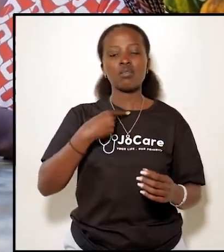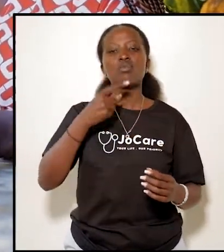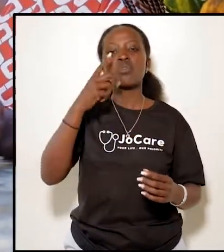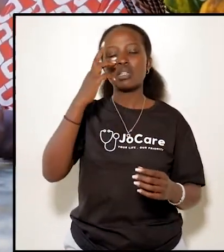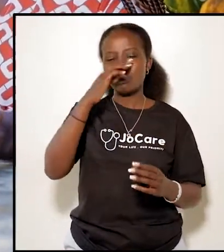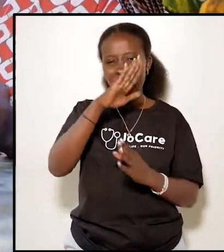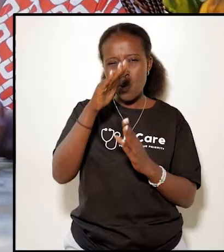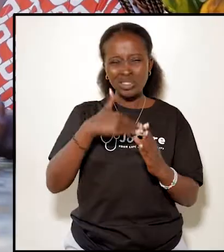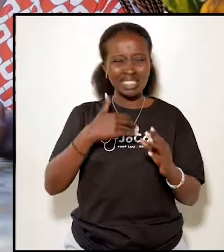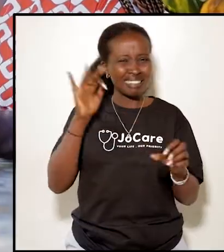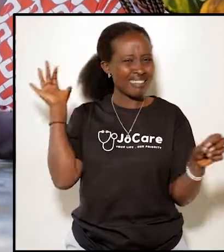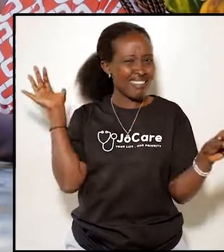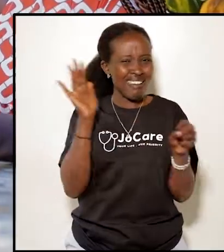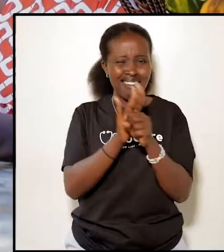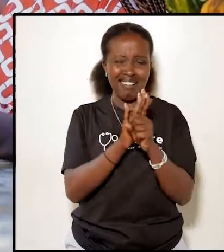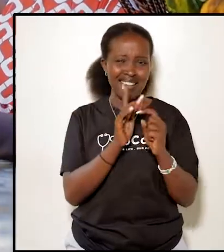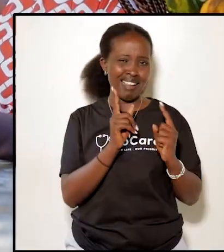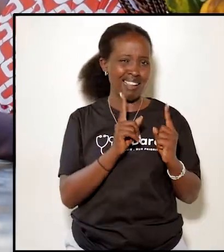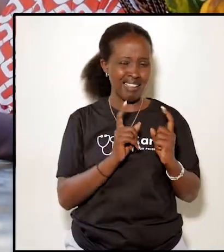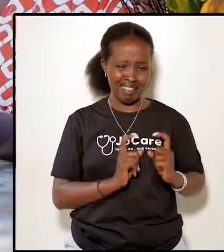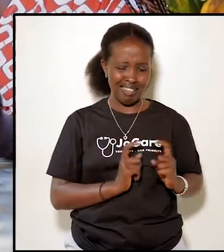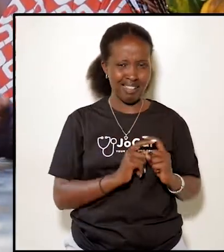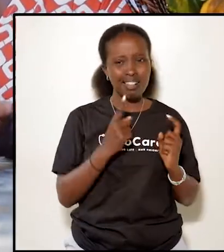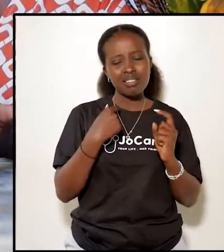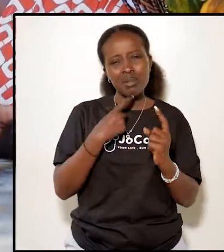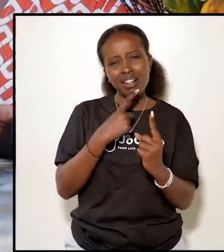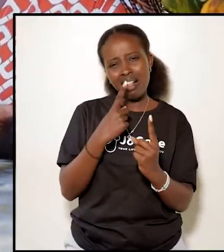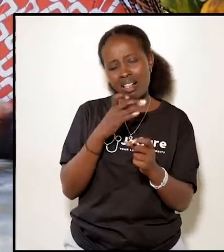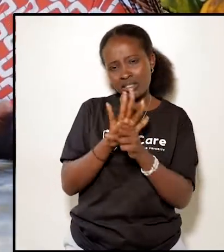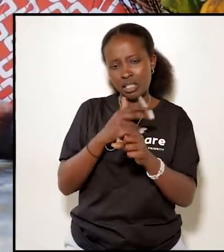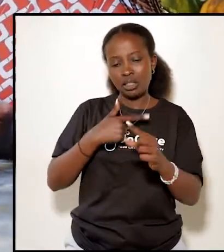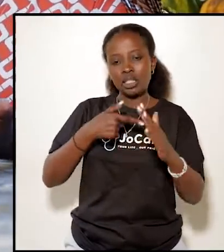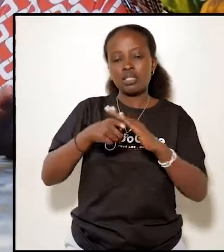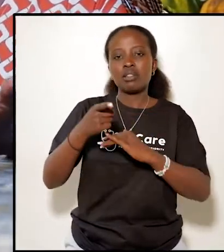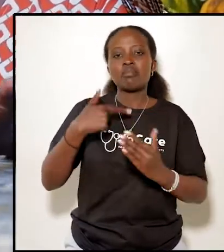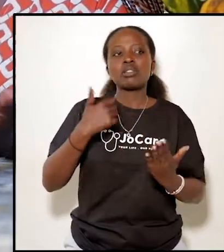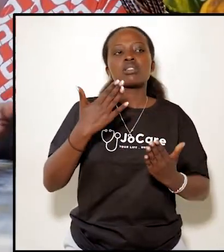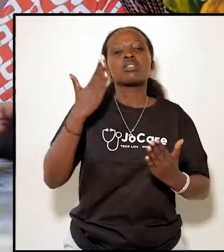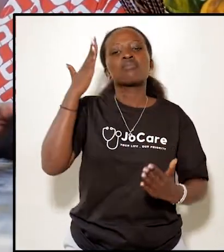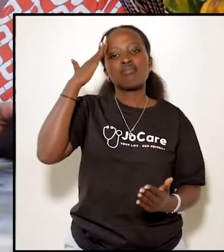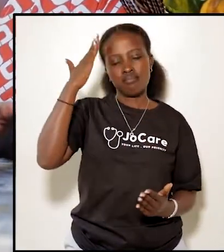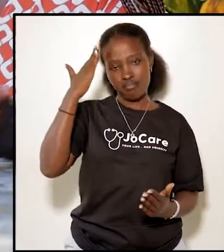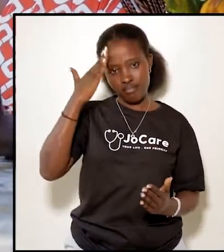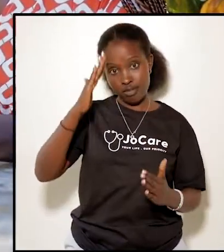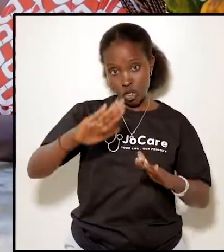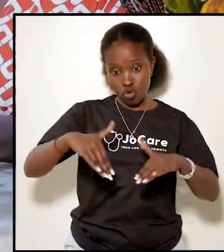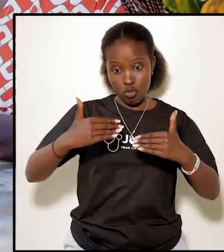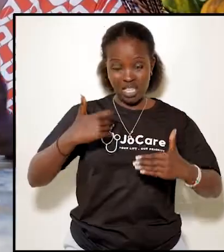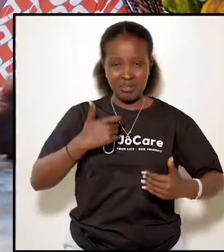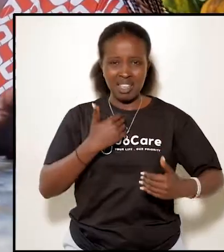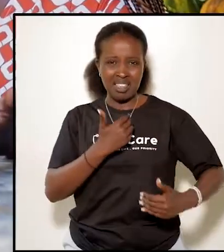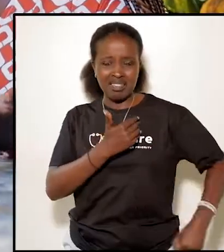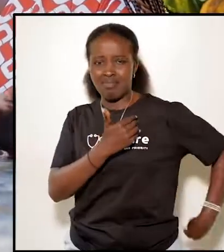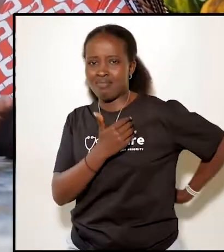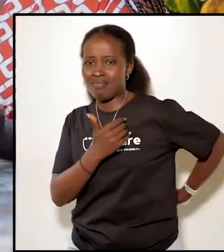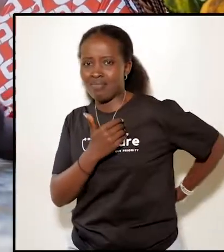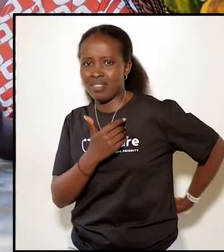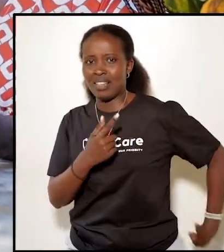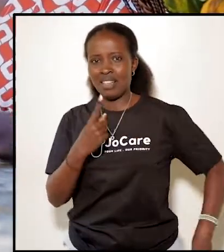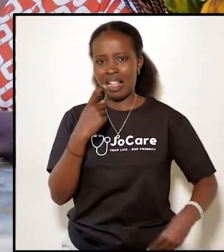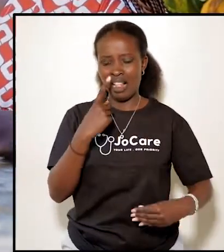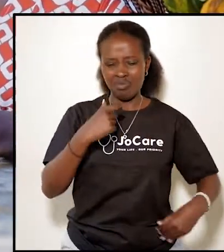time you have a lot of pain, but then without menses. Most Okay. of the ladies experience back pain and also